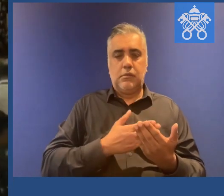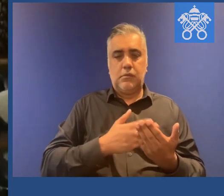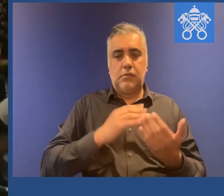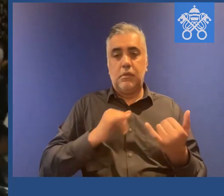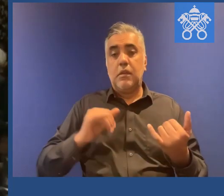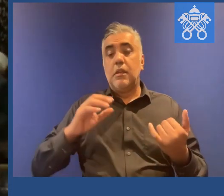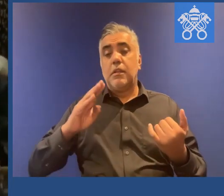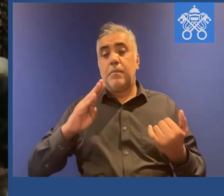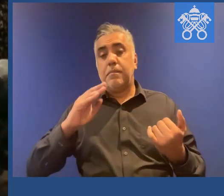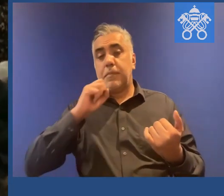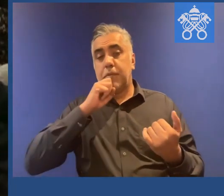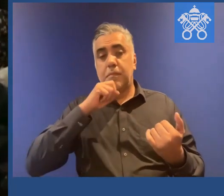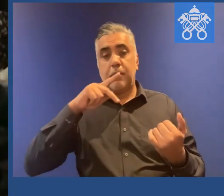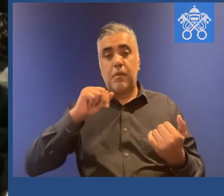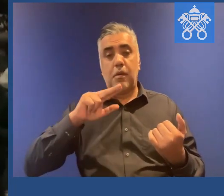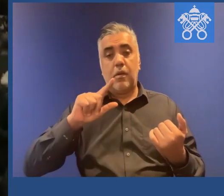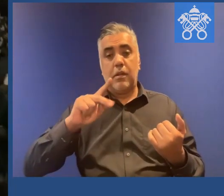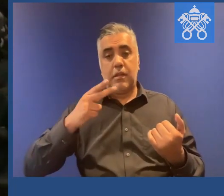Bishop Paul Hinder,